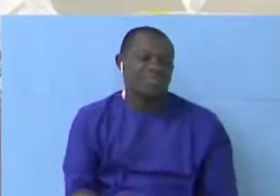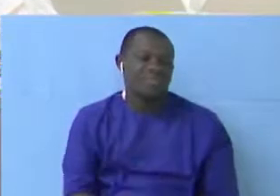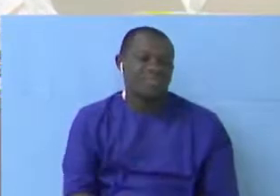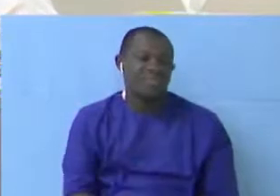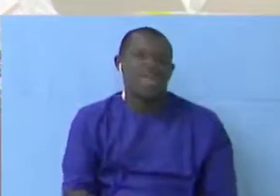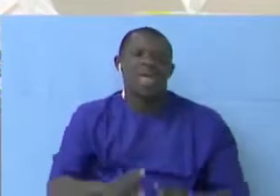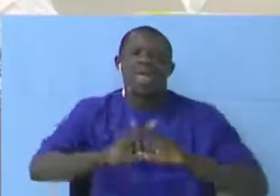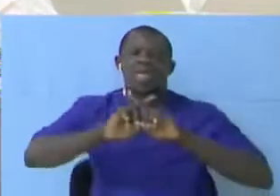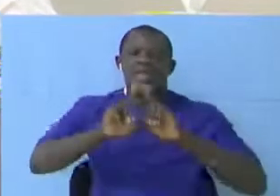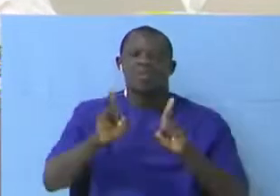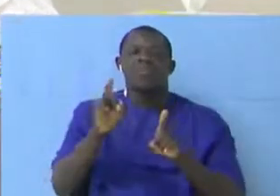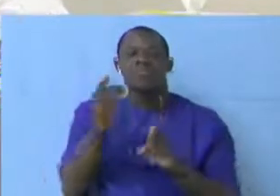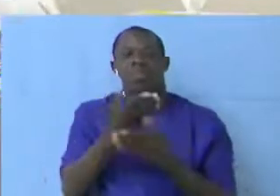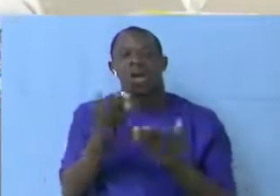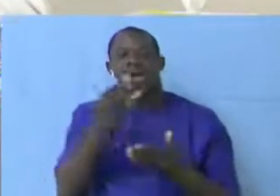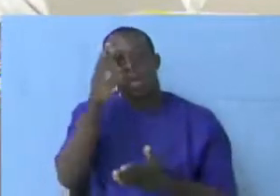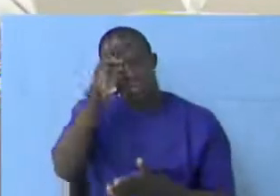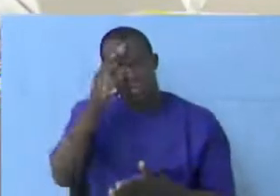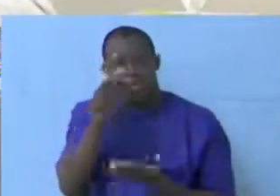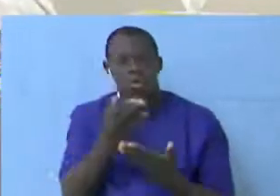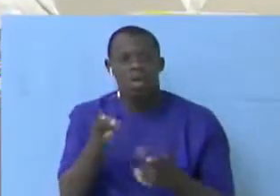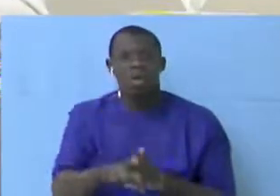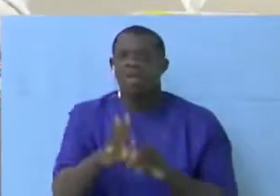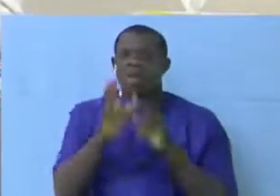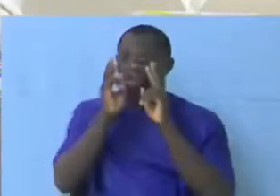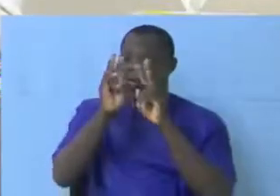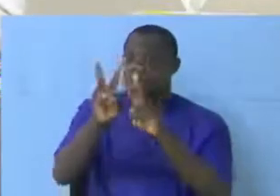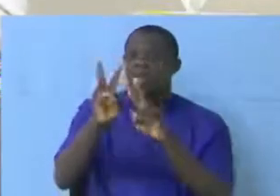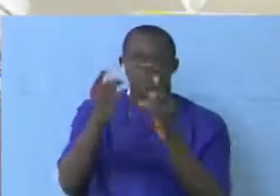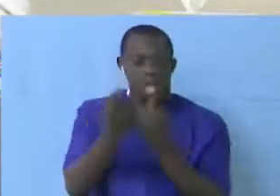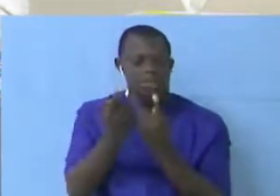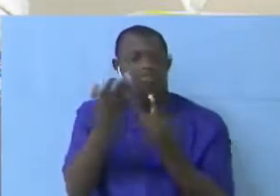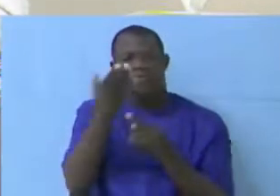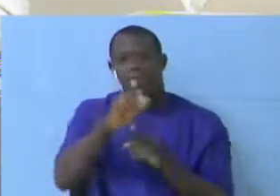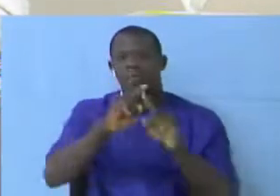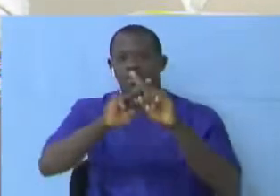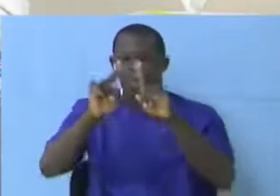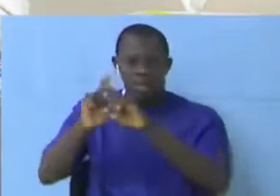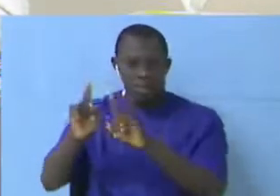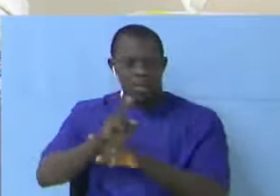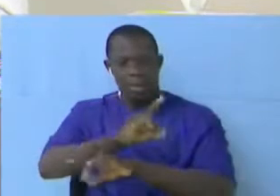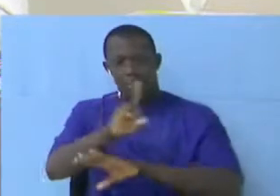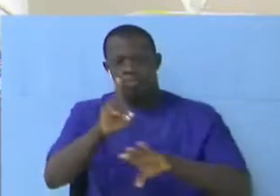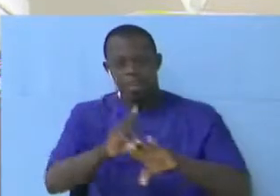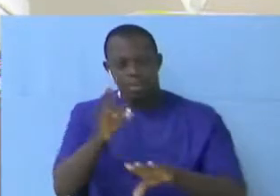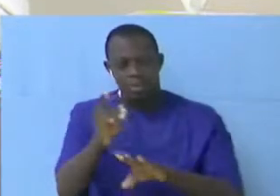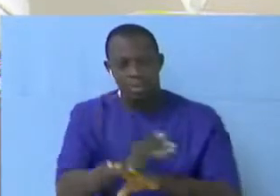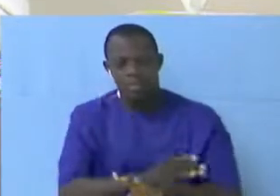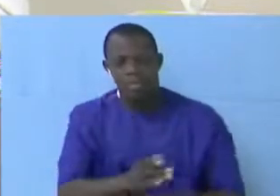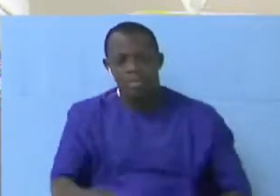The difference, the reason is because they saw things from different perspectives.